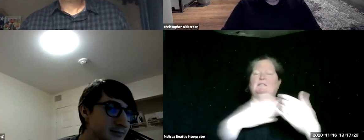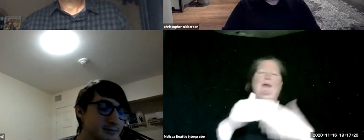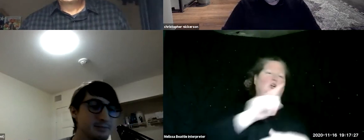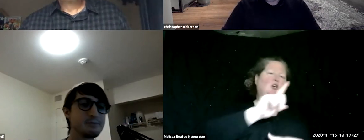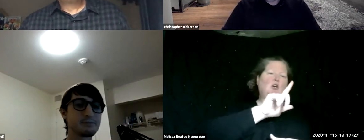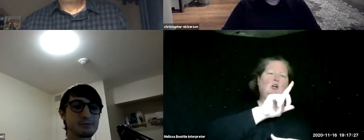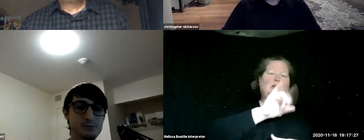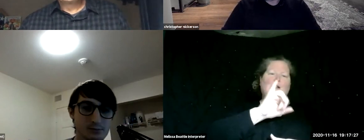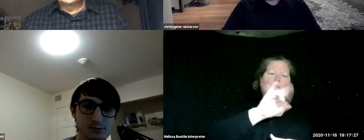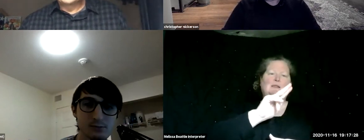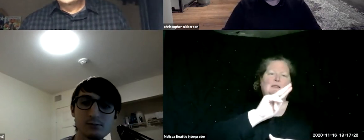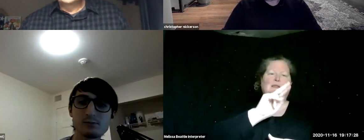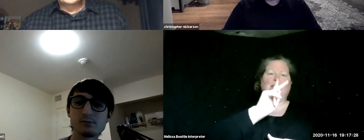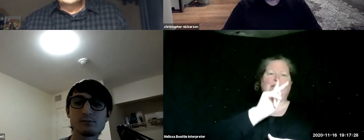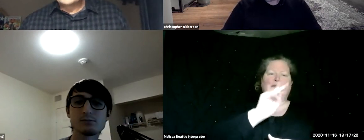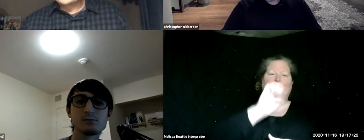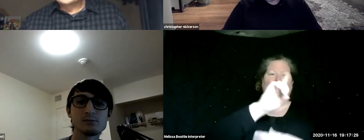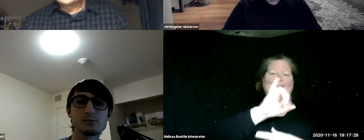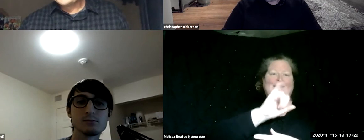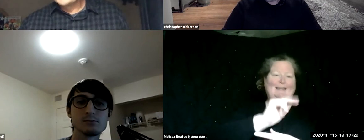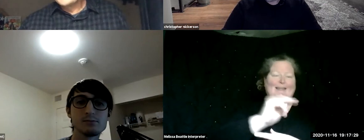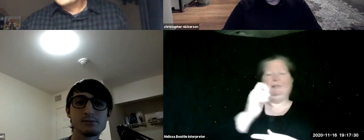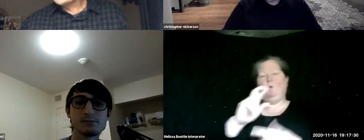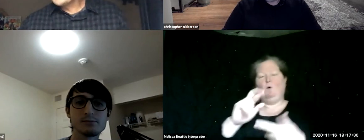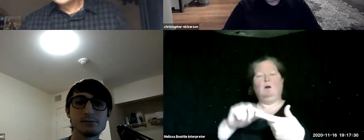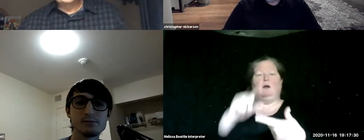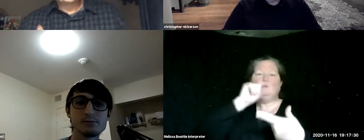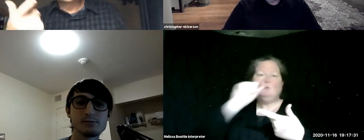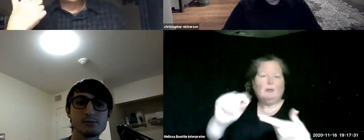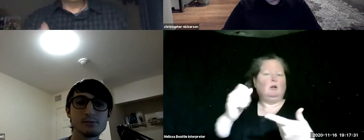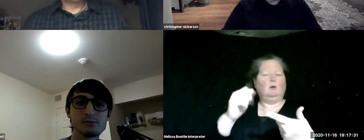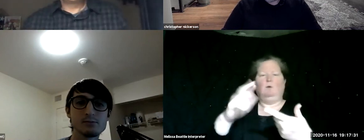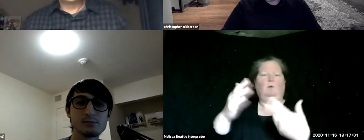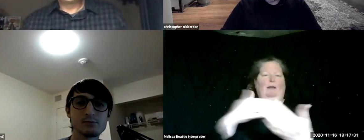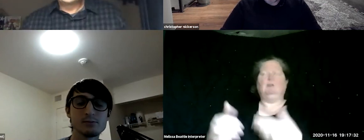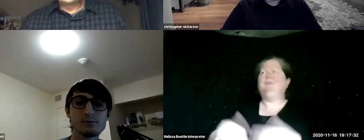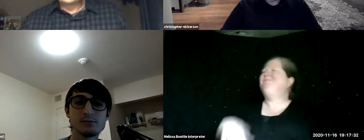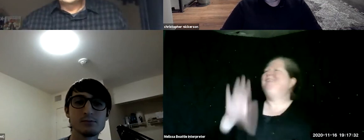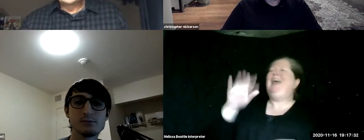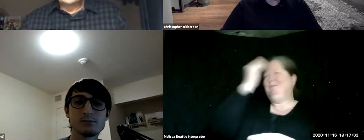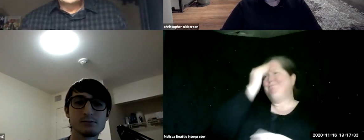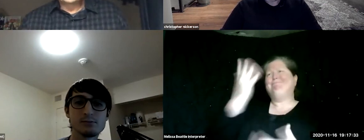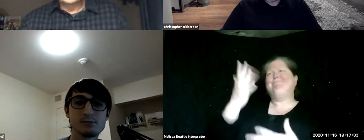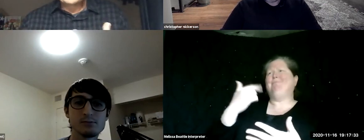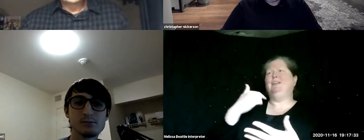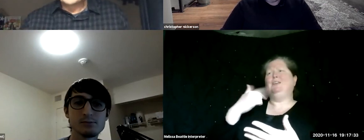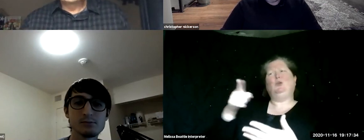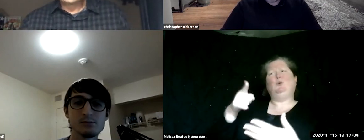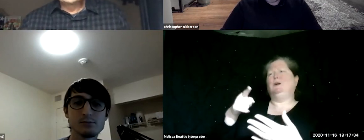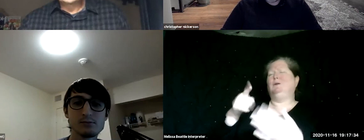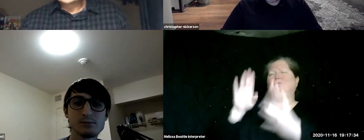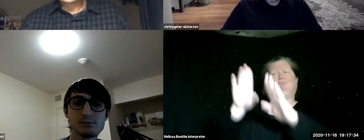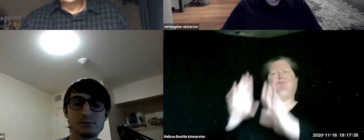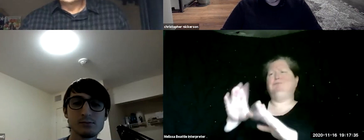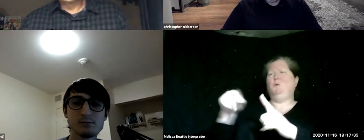just hit me up and I'll help out where I can. And I'll be honest, you were awesome when we first connected. And I'll say that on your behalf.